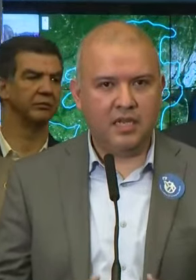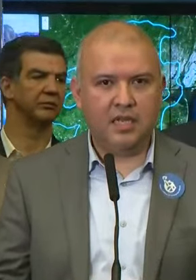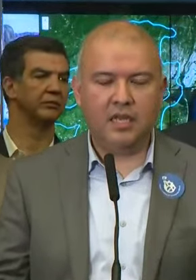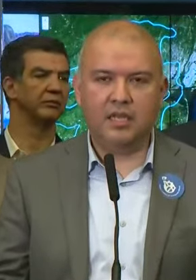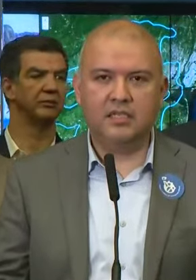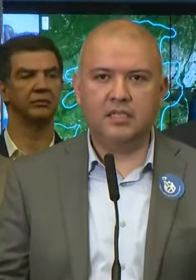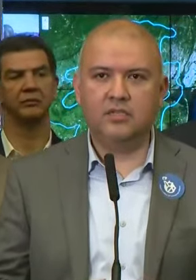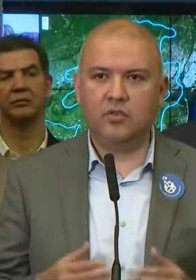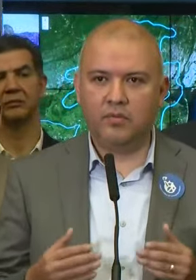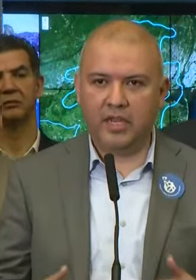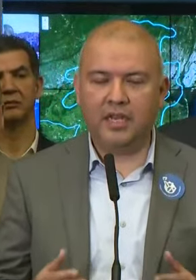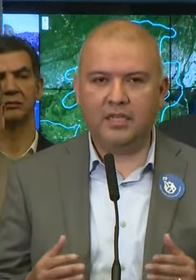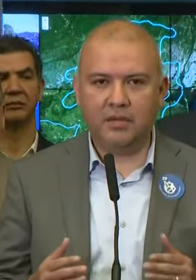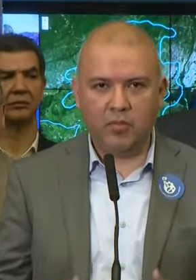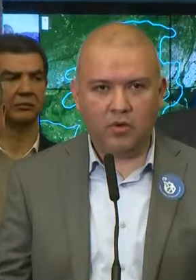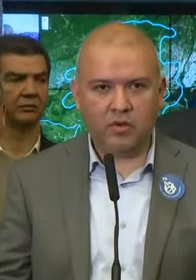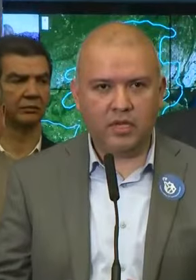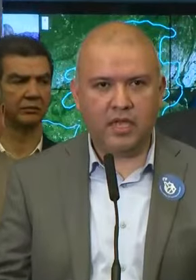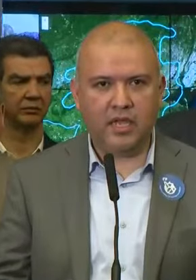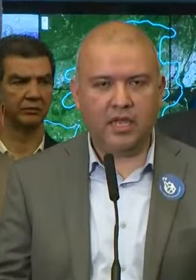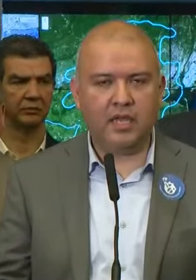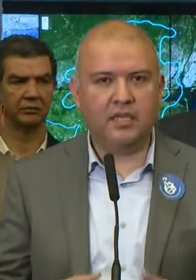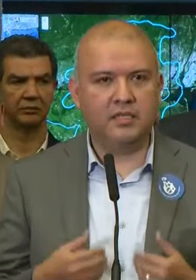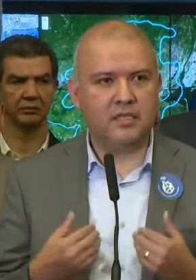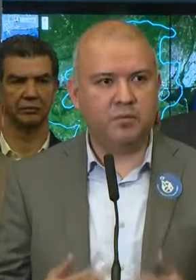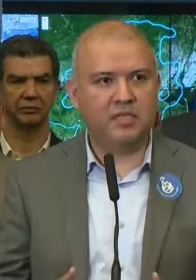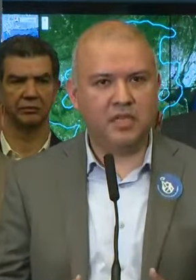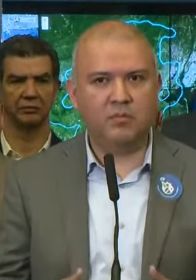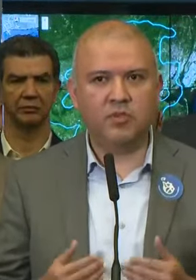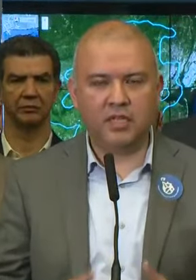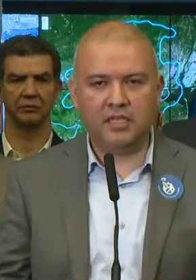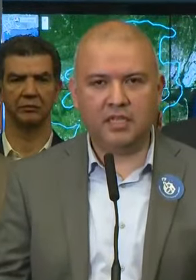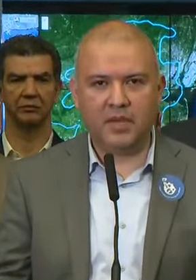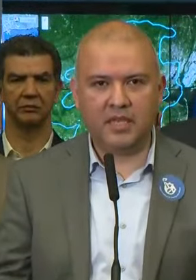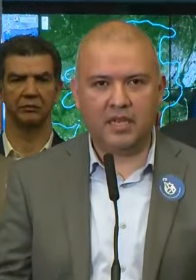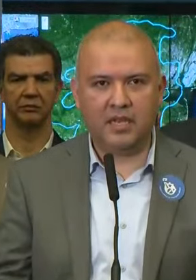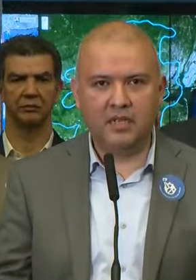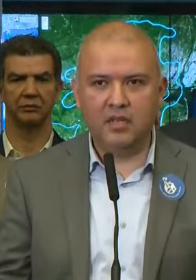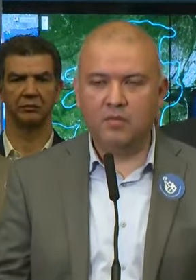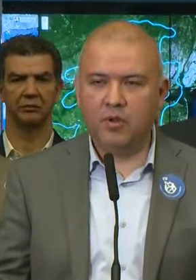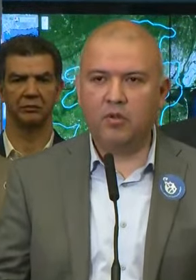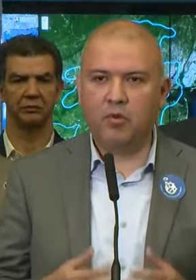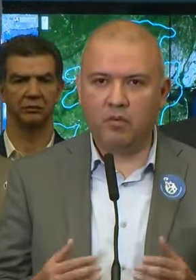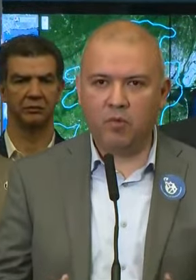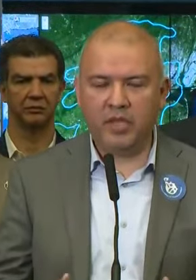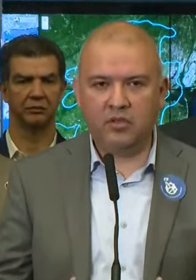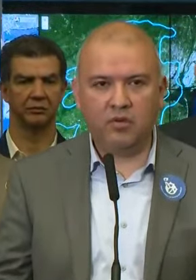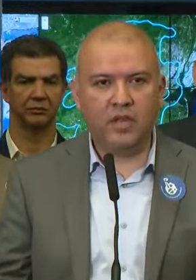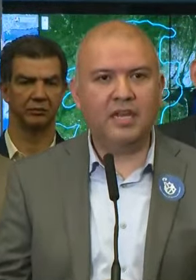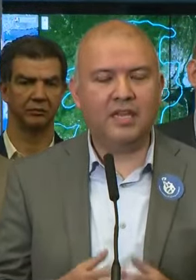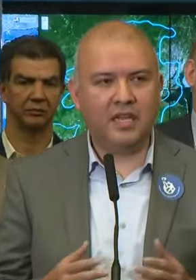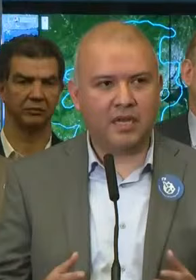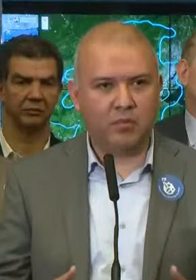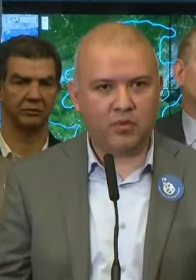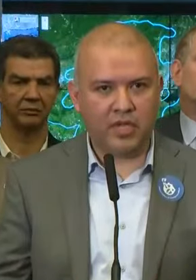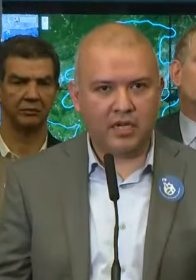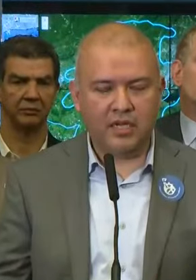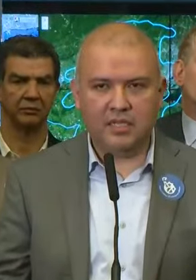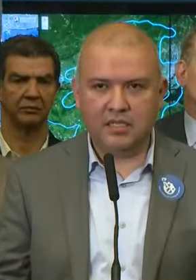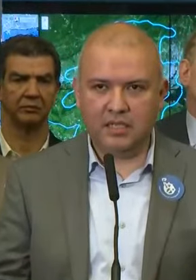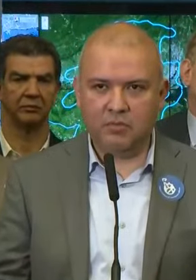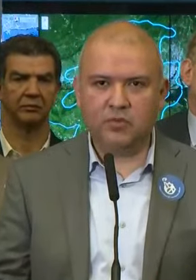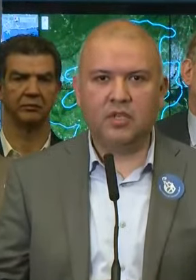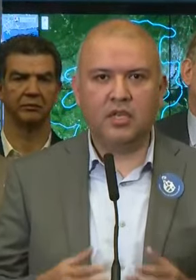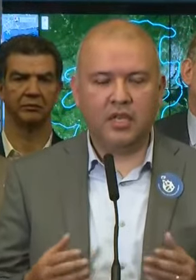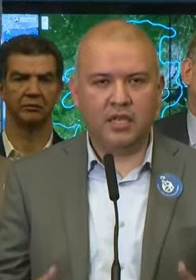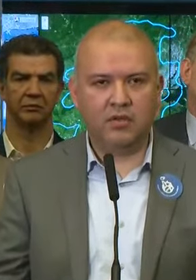All right, we have been listening to a news conference there. We heard a moment ago from New York City Mayor Eric Adams, who essentially said